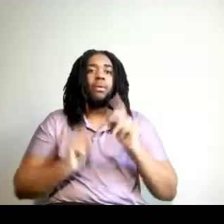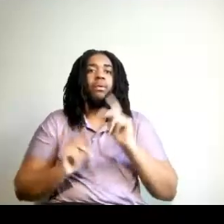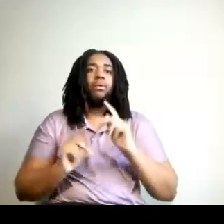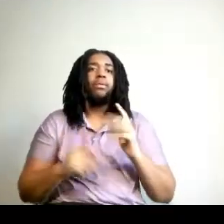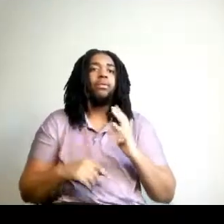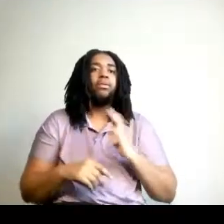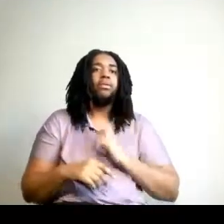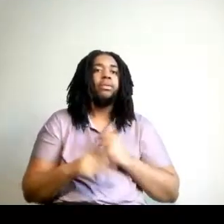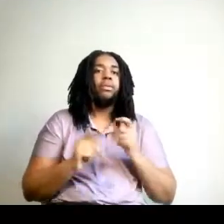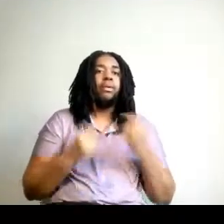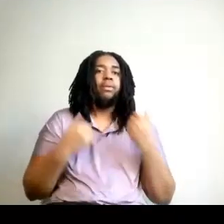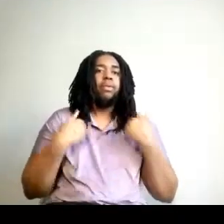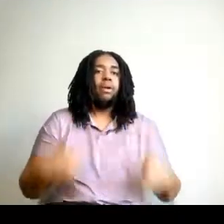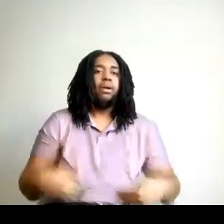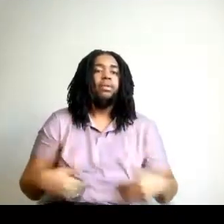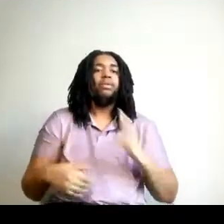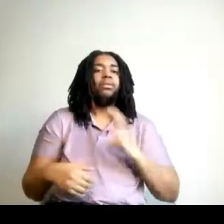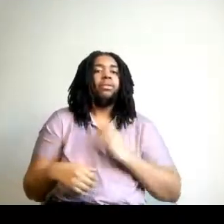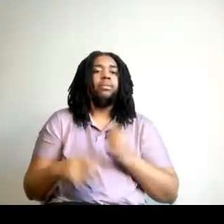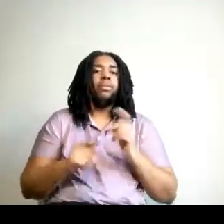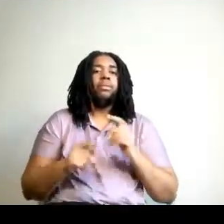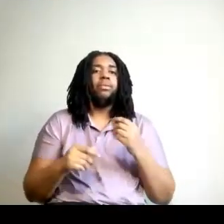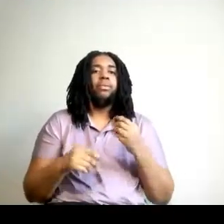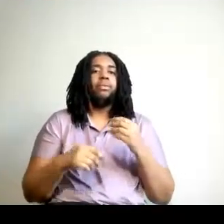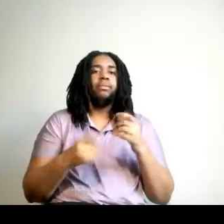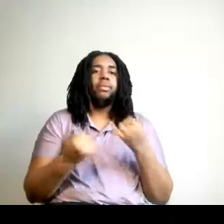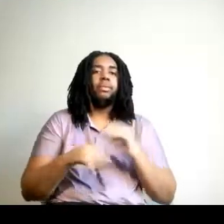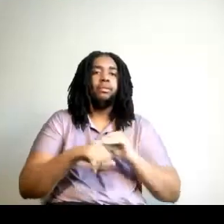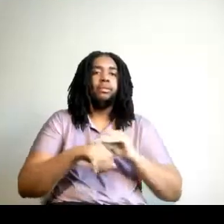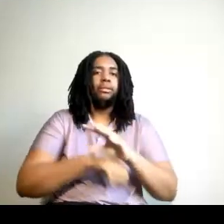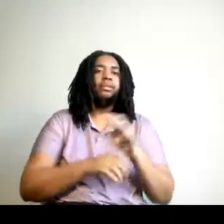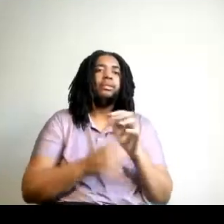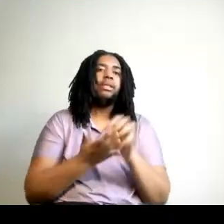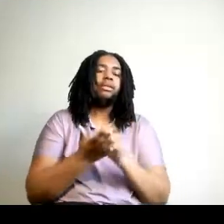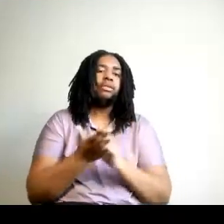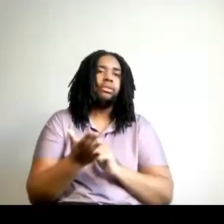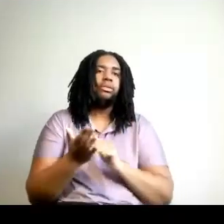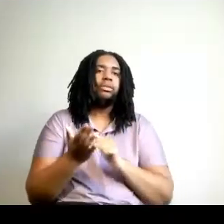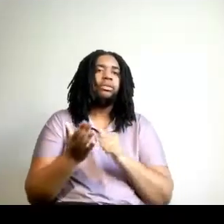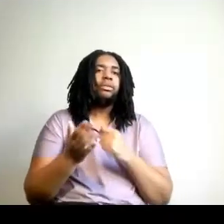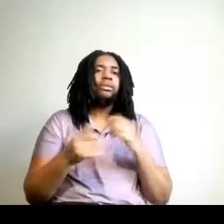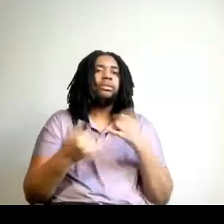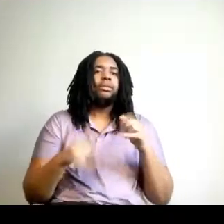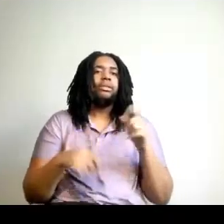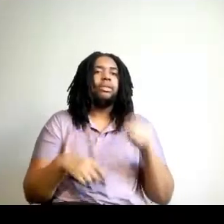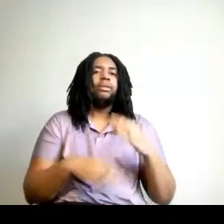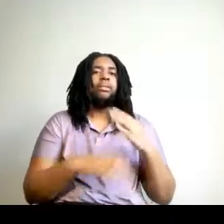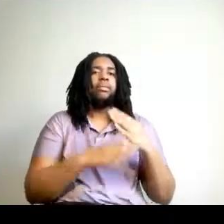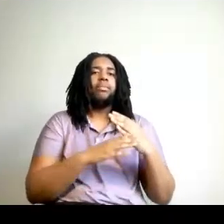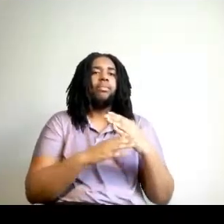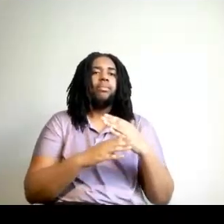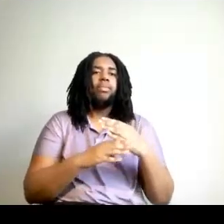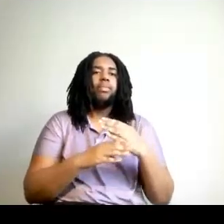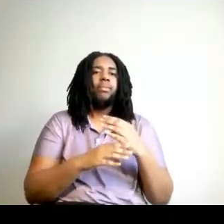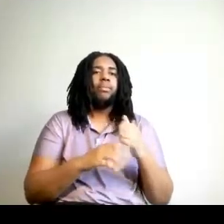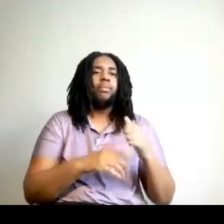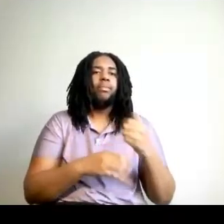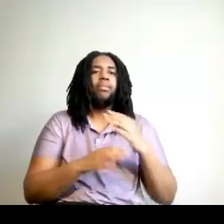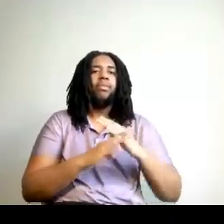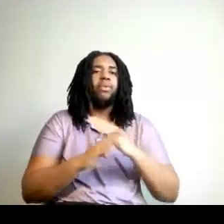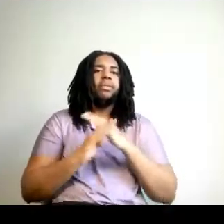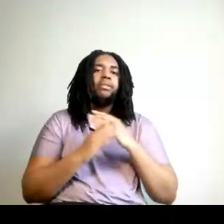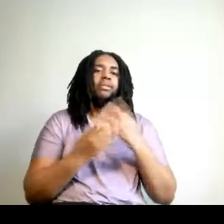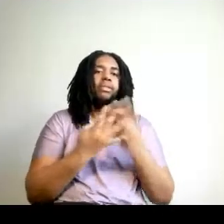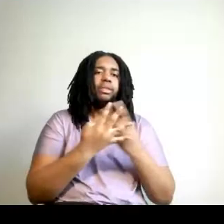get cancer, and trans people still need preventive screening. So we want to acknowledge both the current reality of what's happening